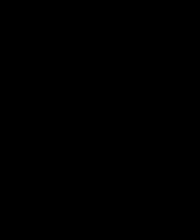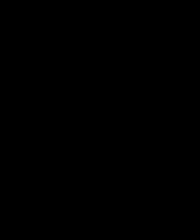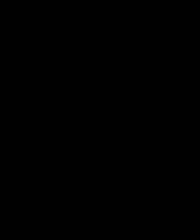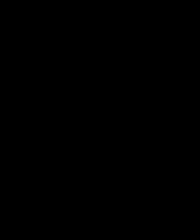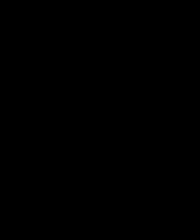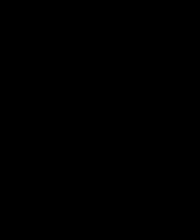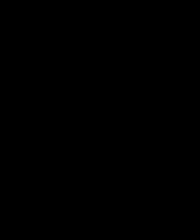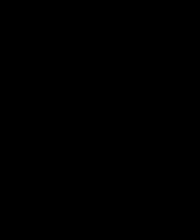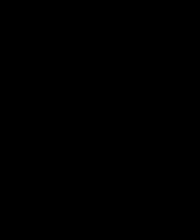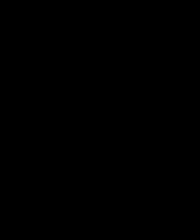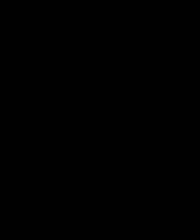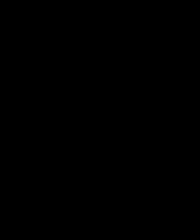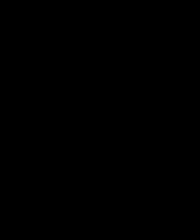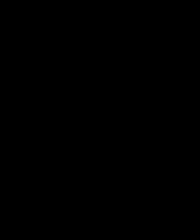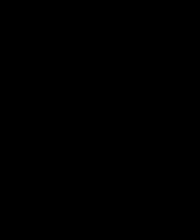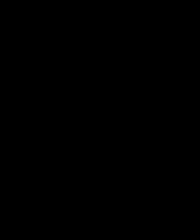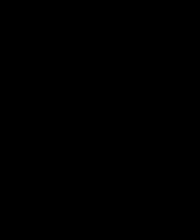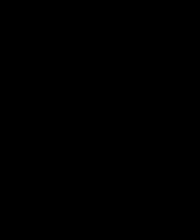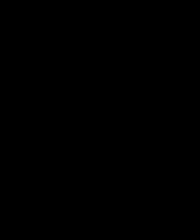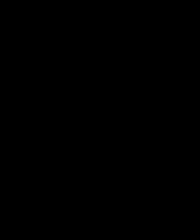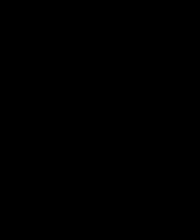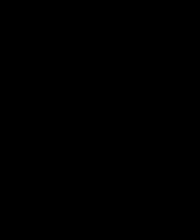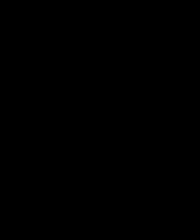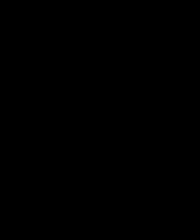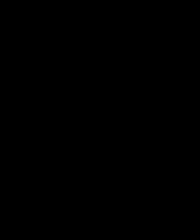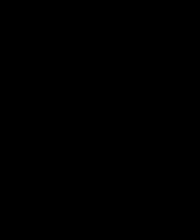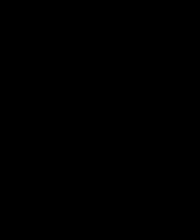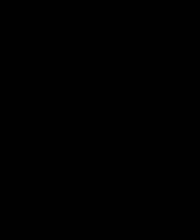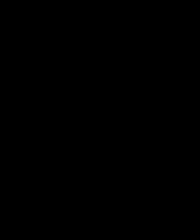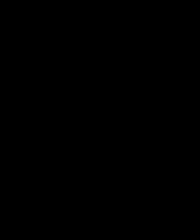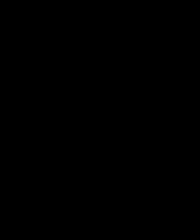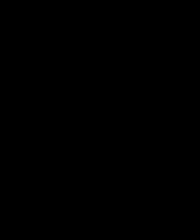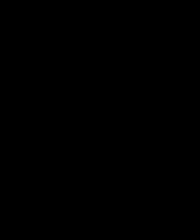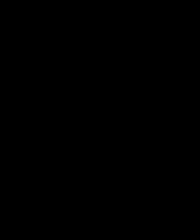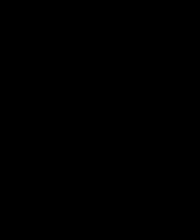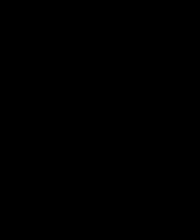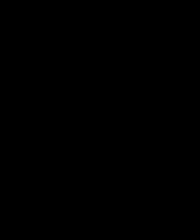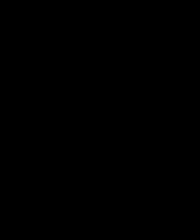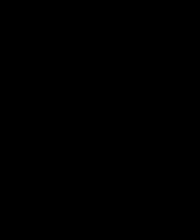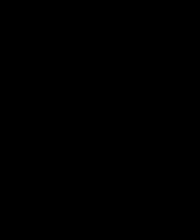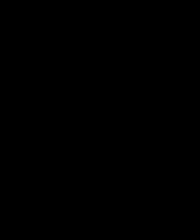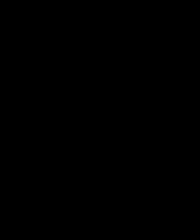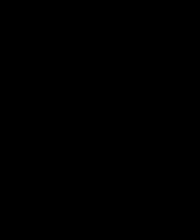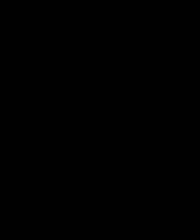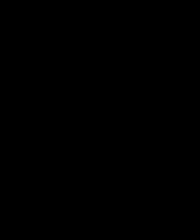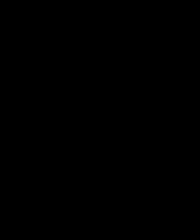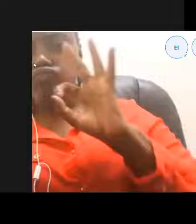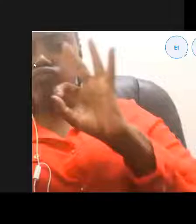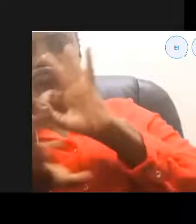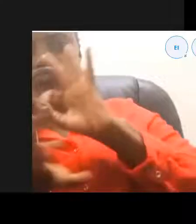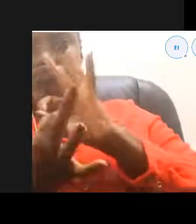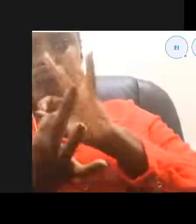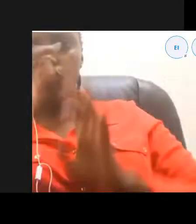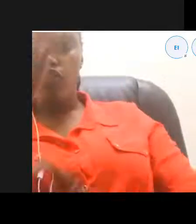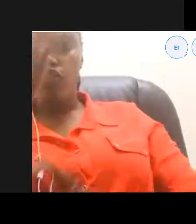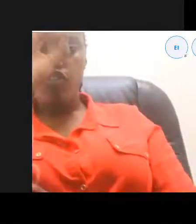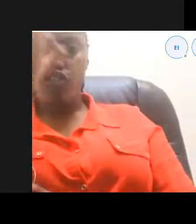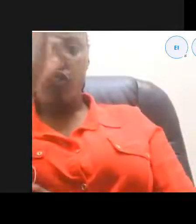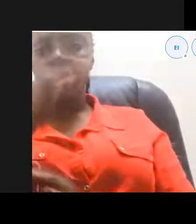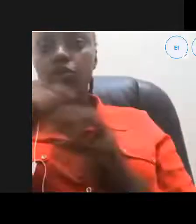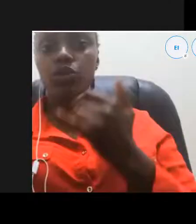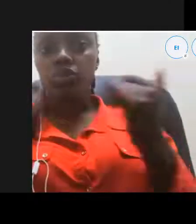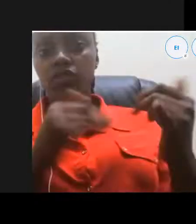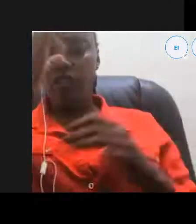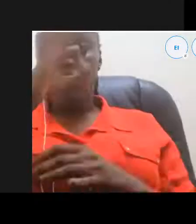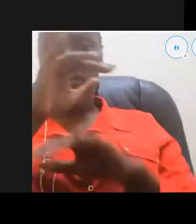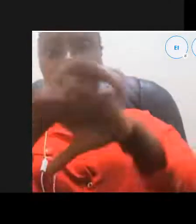of Dr. Bujeje's presentation, and I welcome the French-English